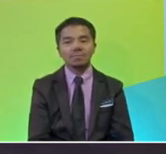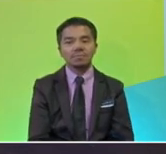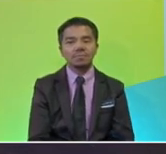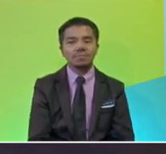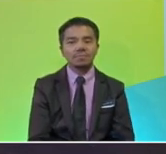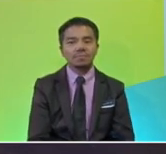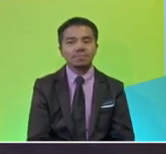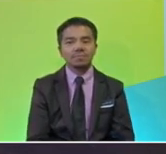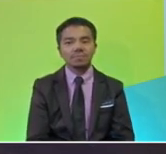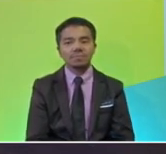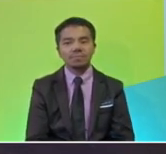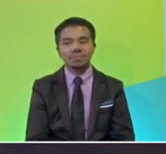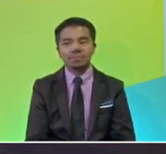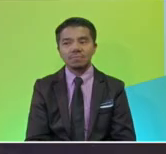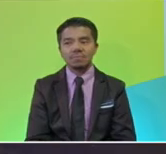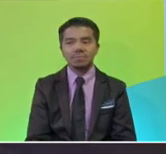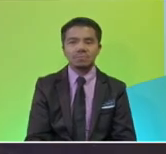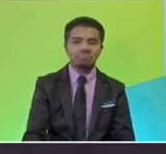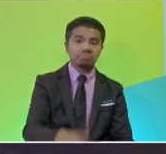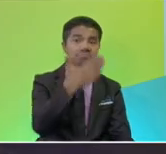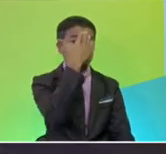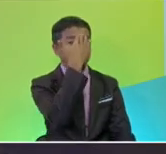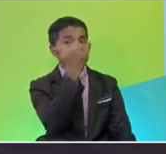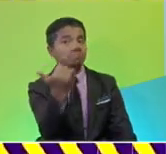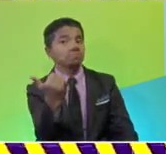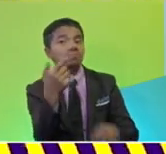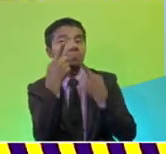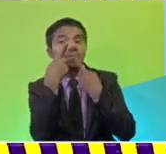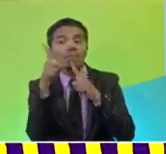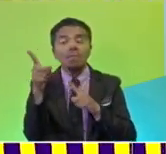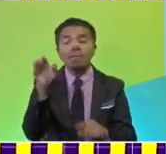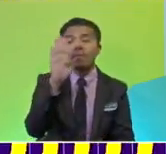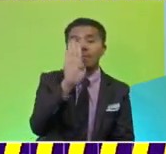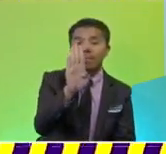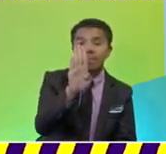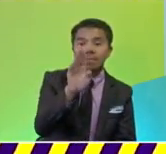ask Amir Haris. Amir, why do you say the answer is B in this context?